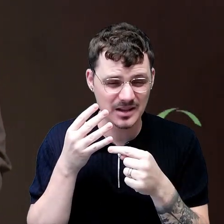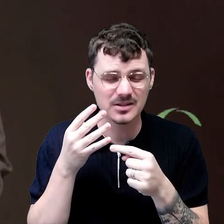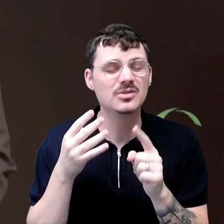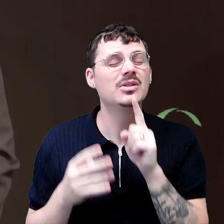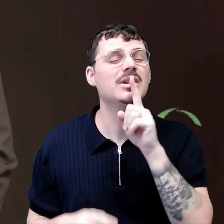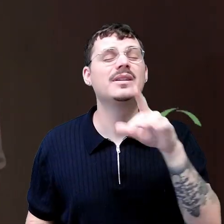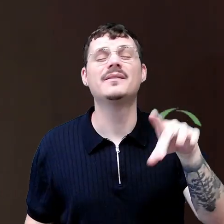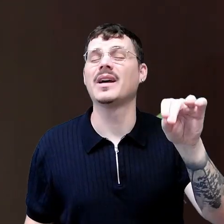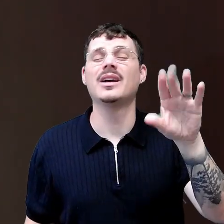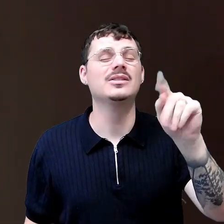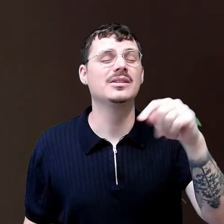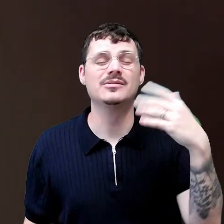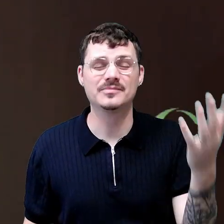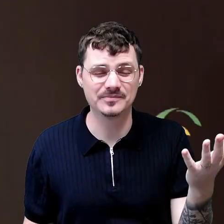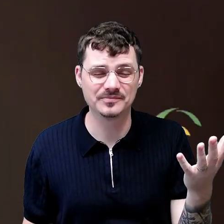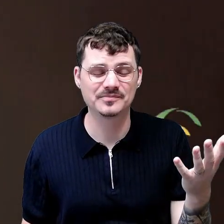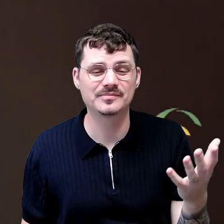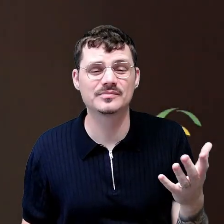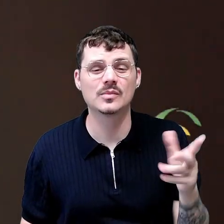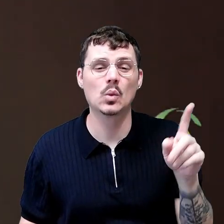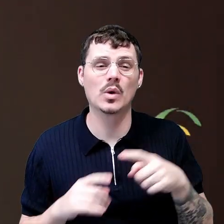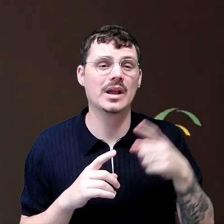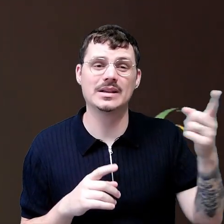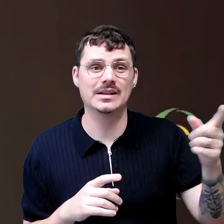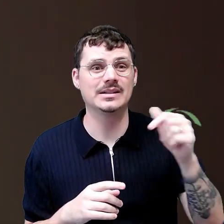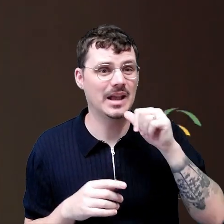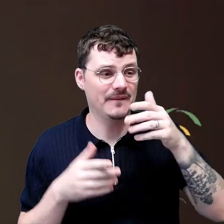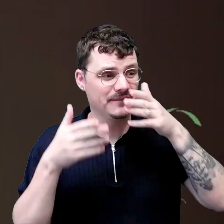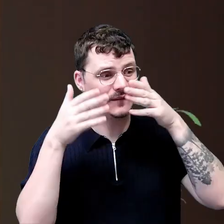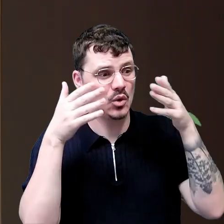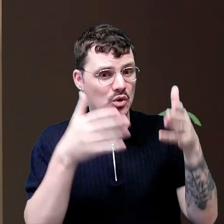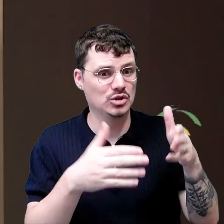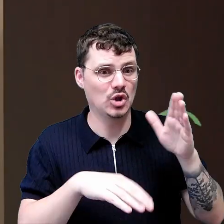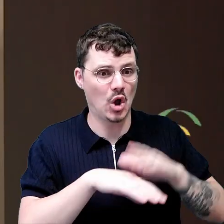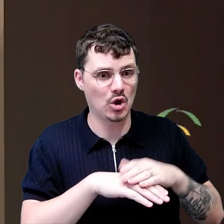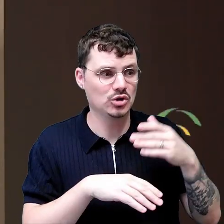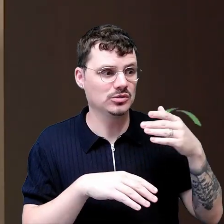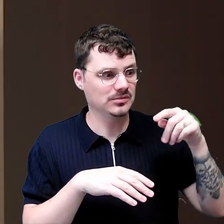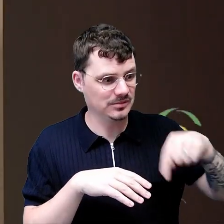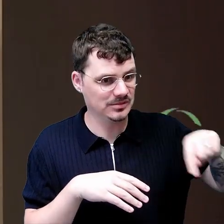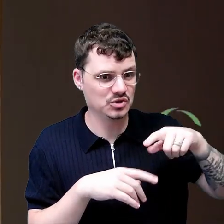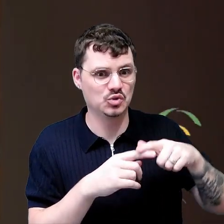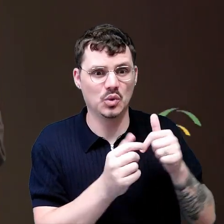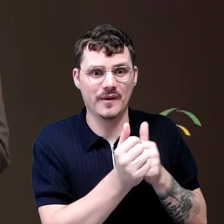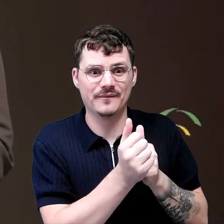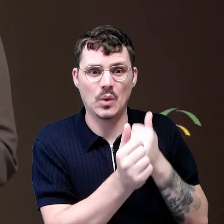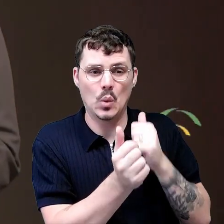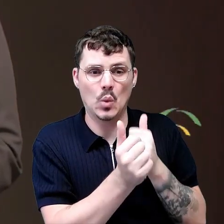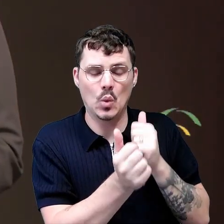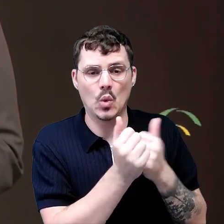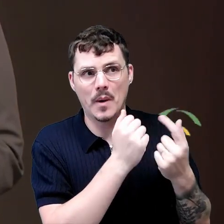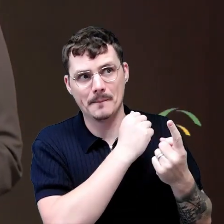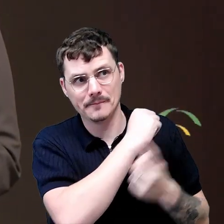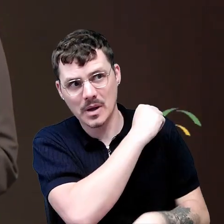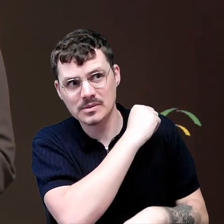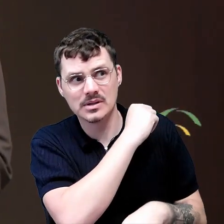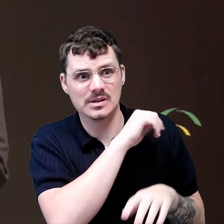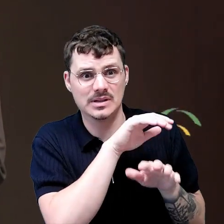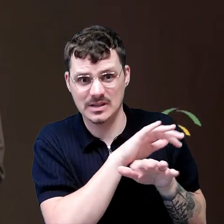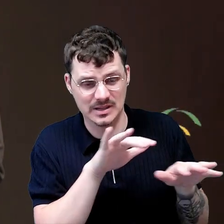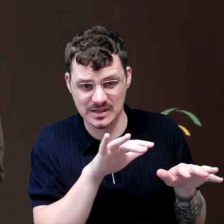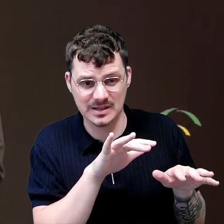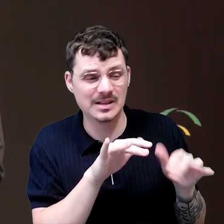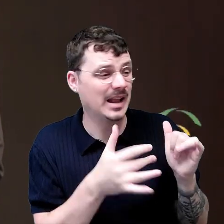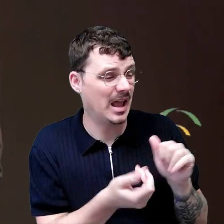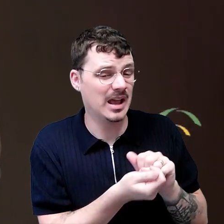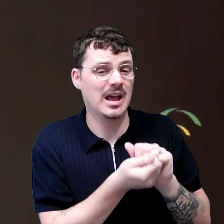It turned out that he, when he didn't spend all of his energy trying to avoid getting punished or